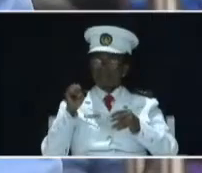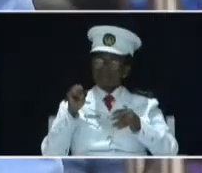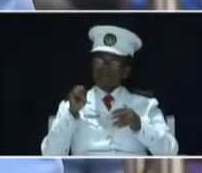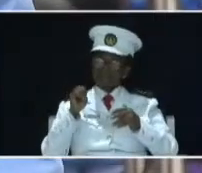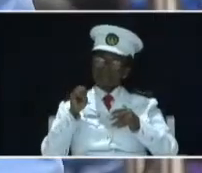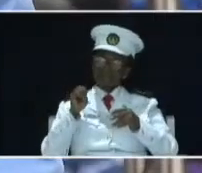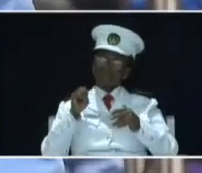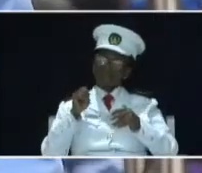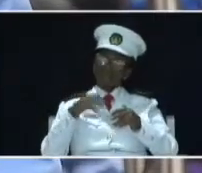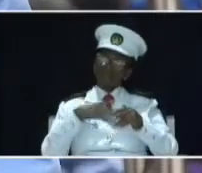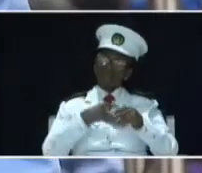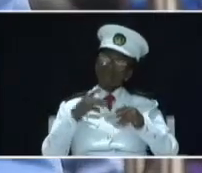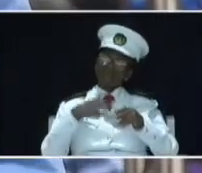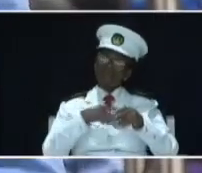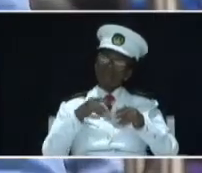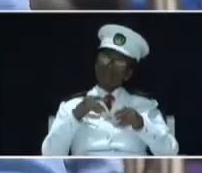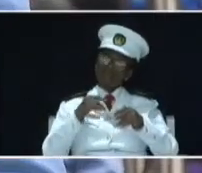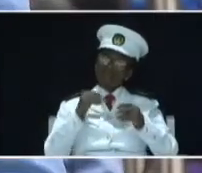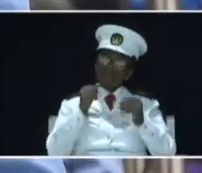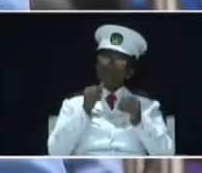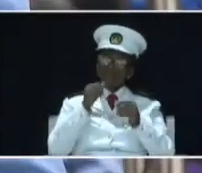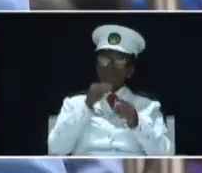was interested in partnership.